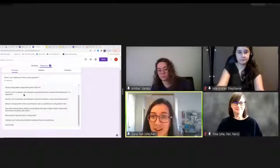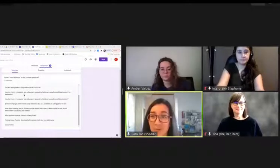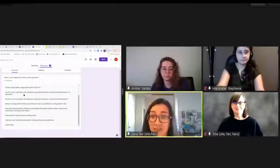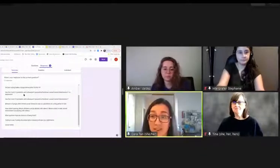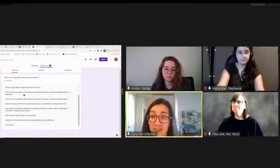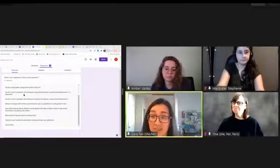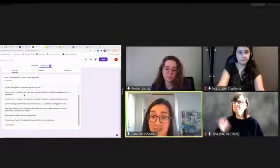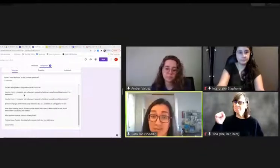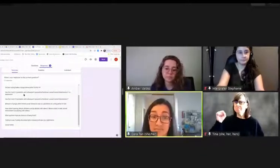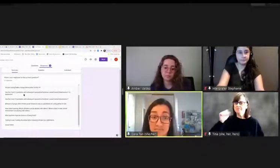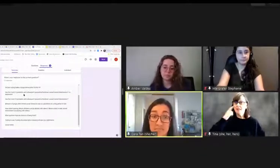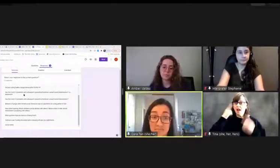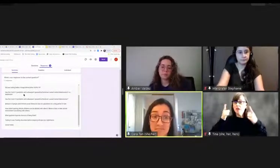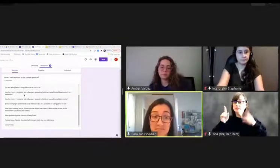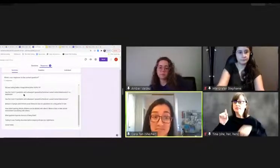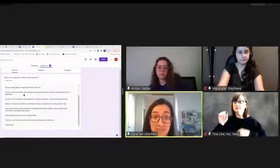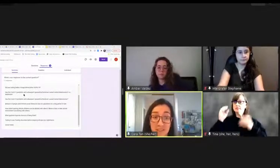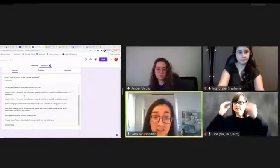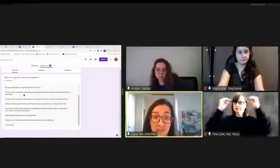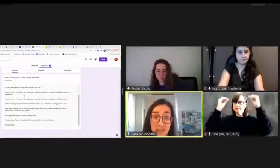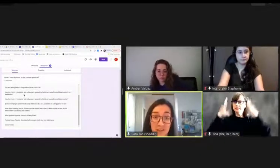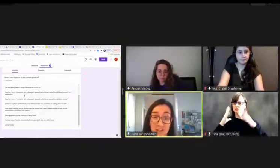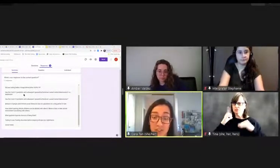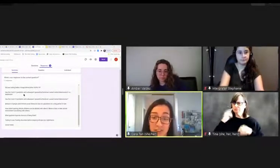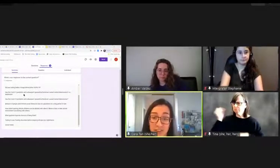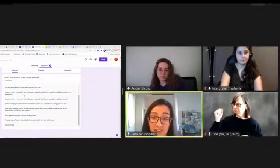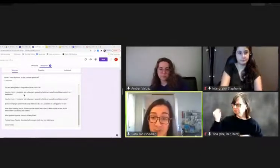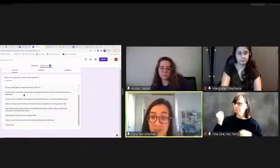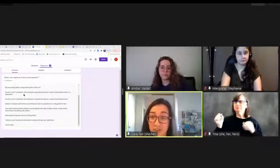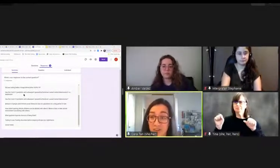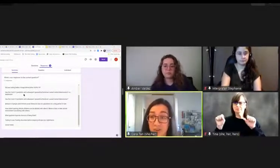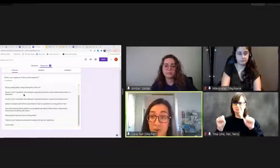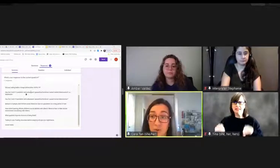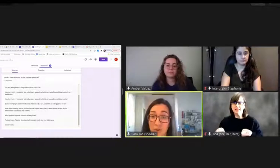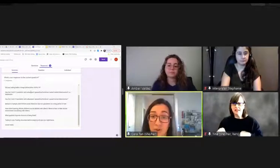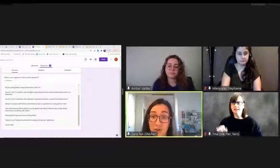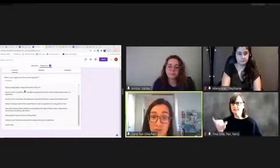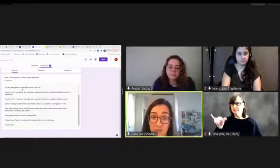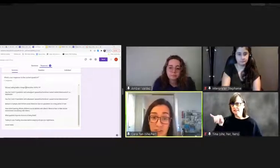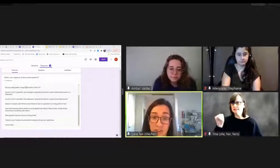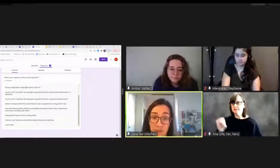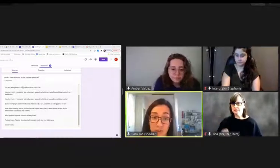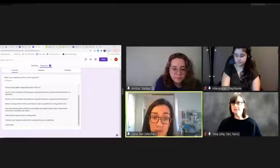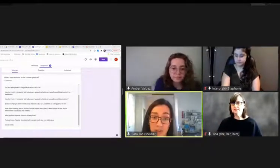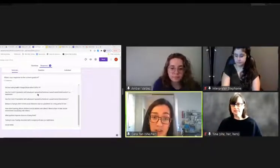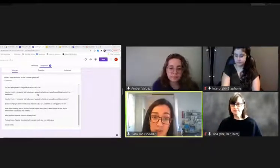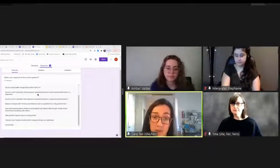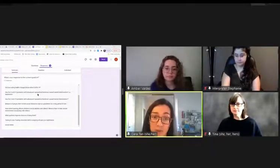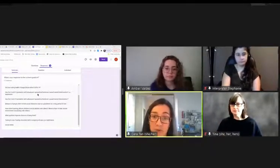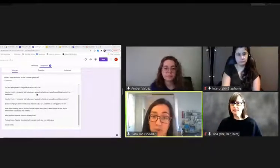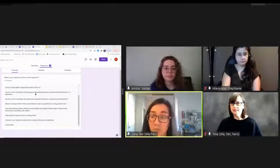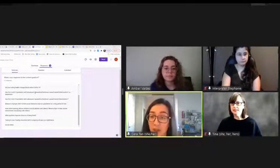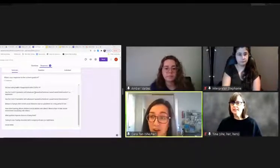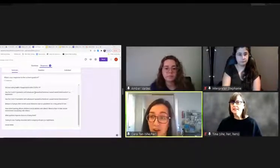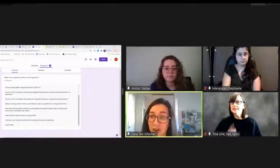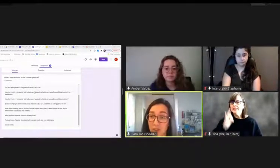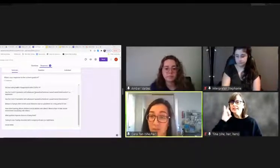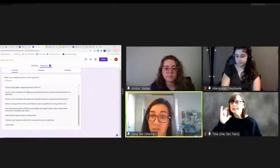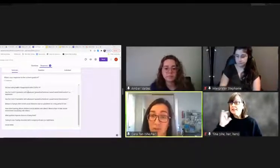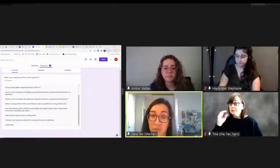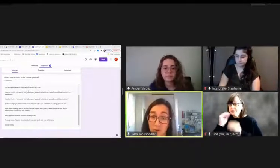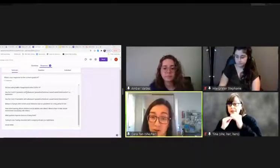Yeah, I would say yes. There's a lot of things potentially, but we could, just like with eating habits, we could